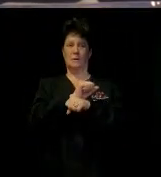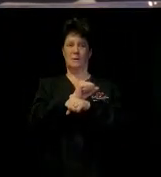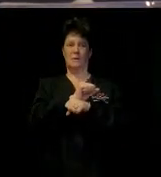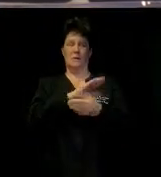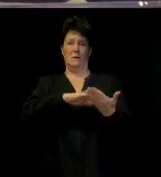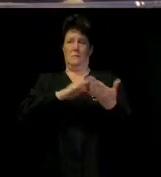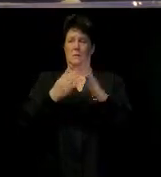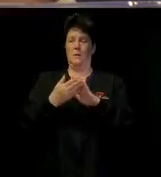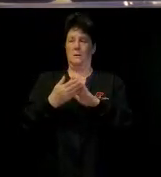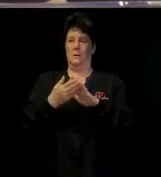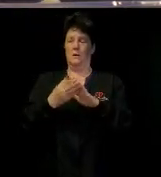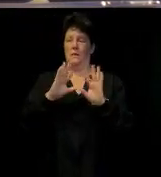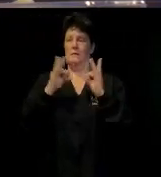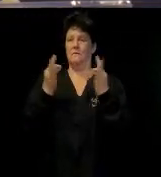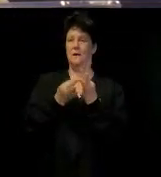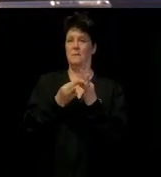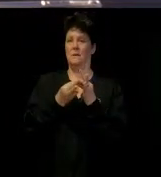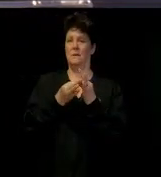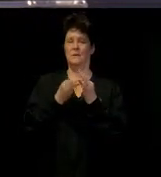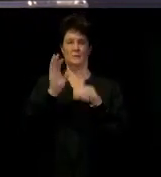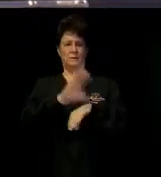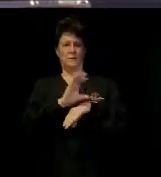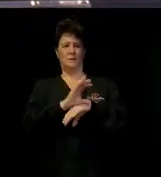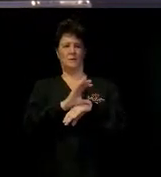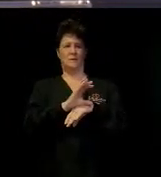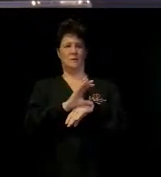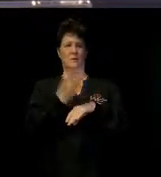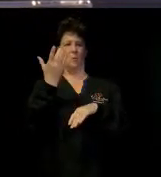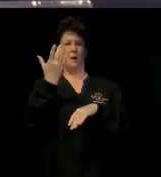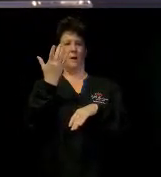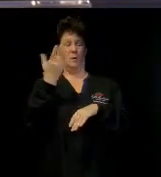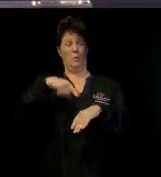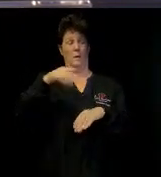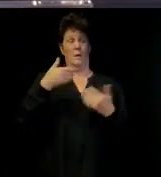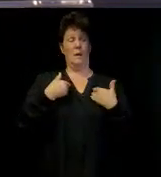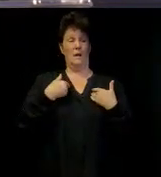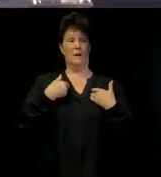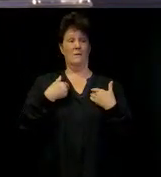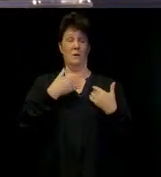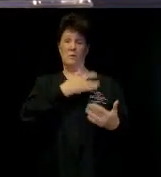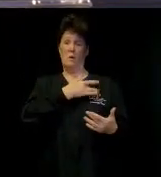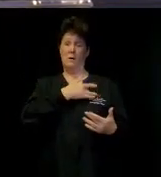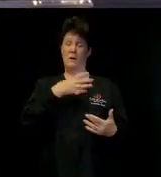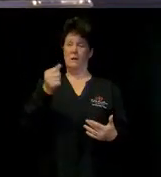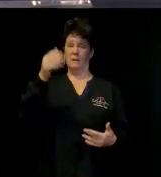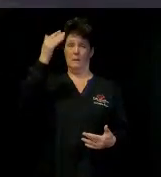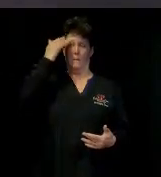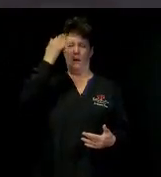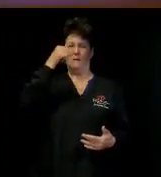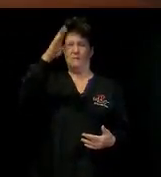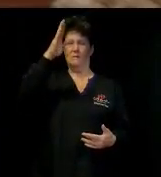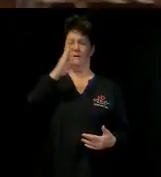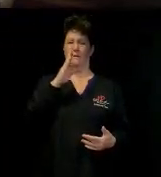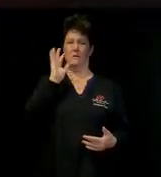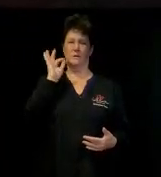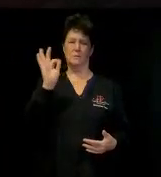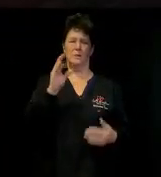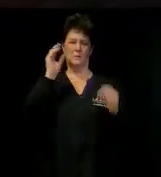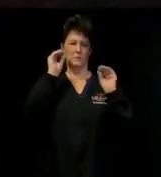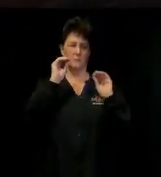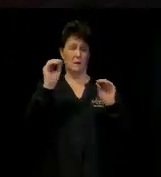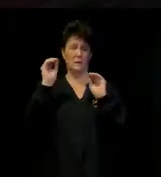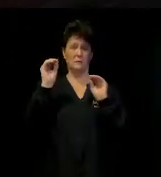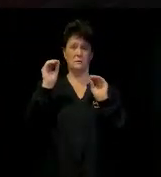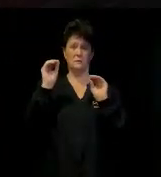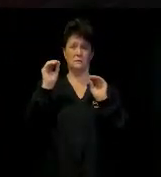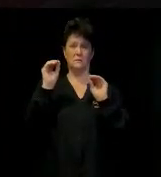families. There's blessing all. Why? Because we have the mind of God here. That's right. And we have the heart of God here. Amen. And it's preached and it's taught and people here